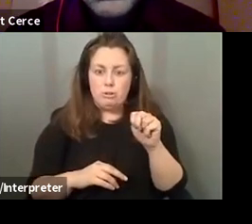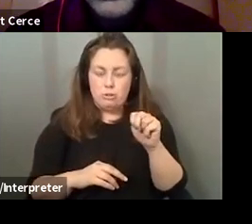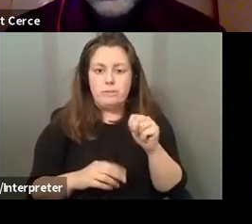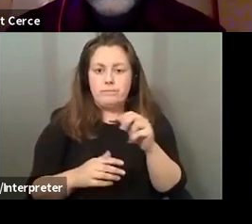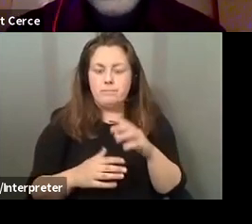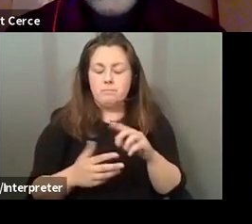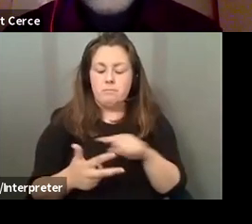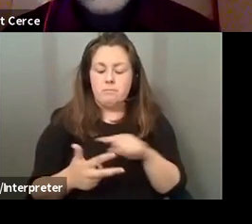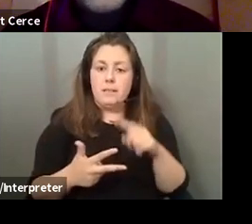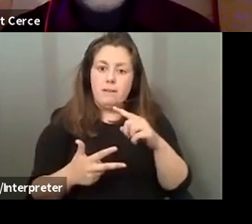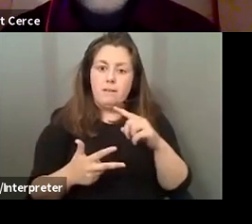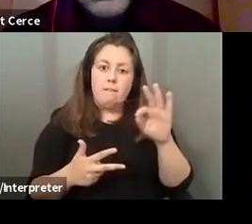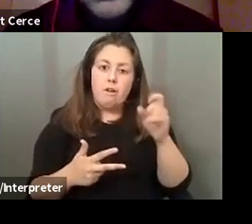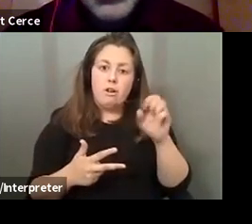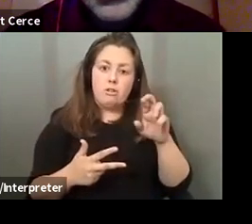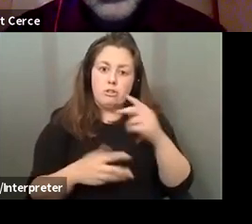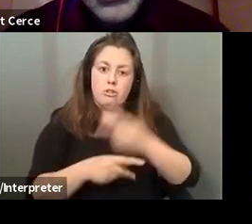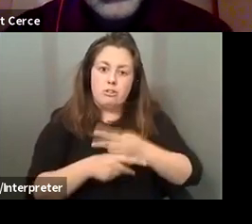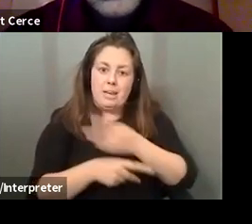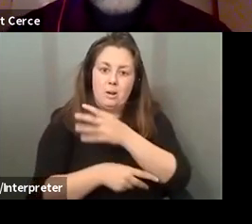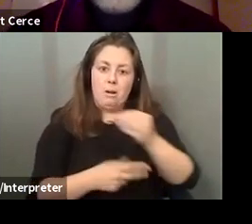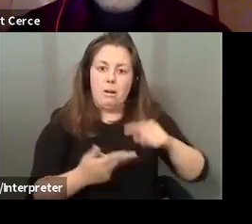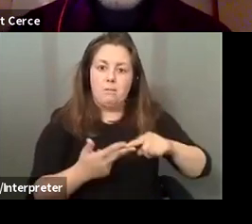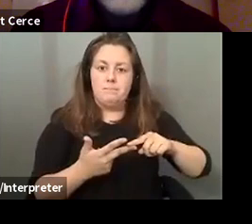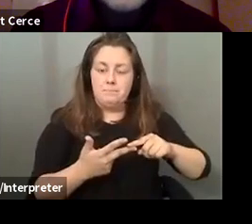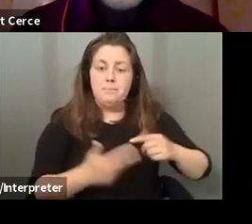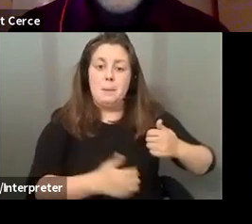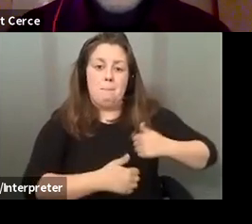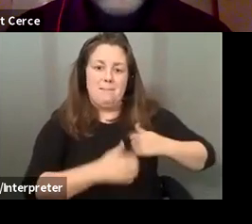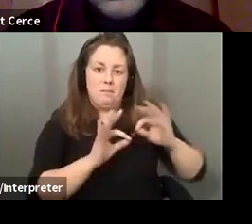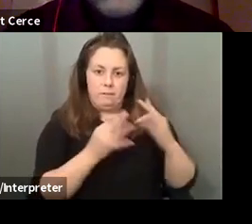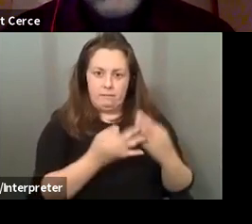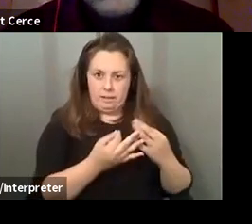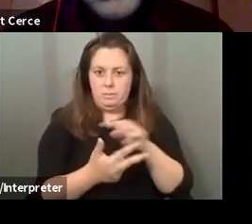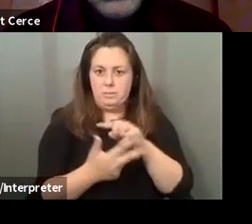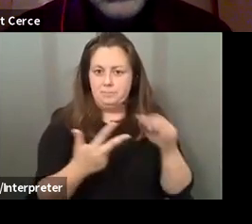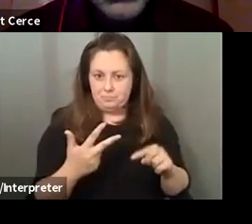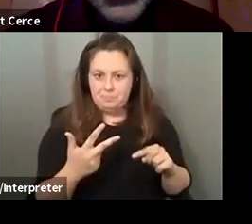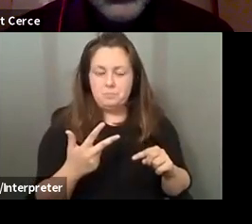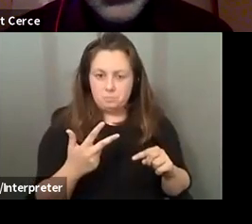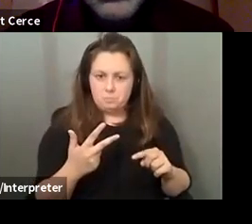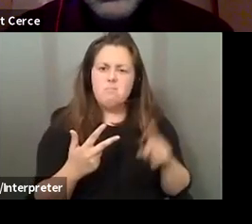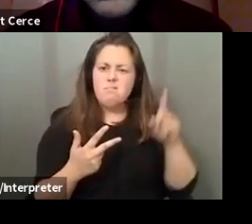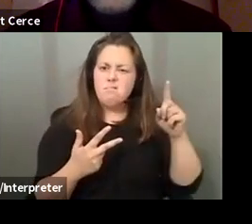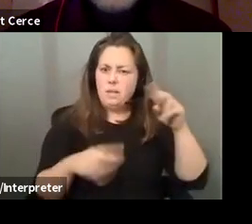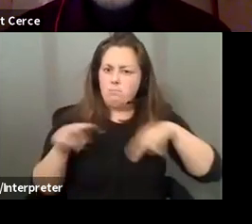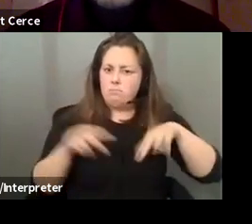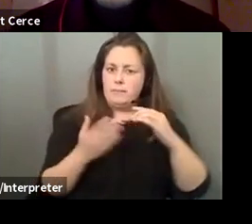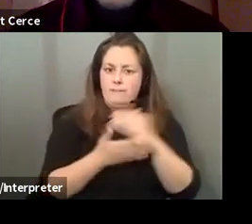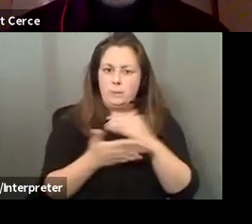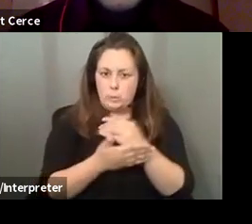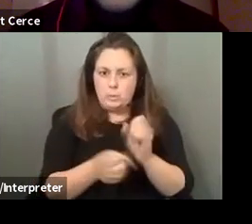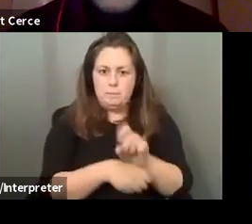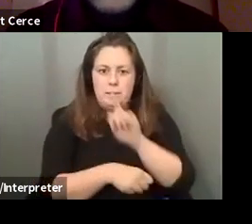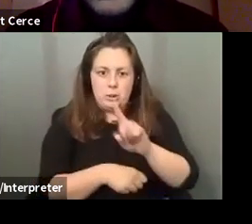students that are in foster care, and then our military families. And in part of the review, they look at three particular areas that they wanna make sure that